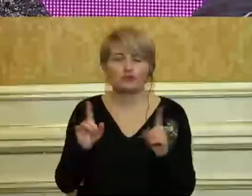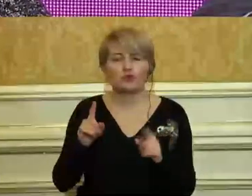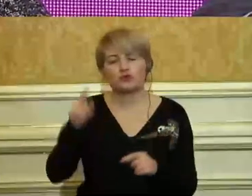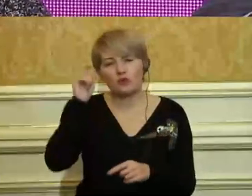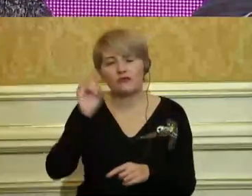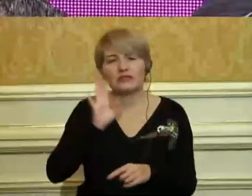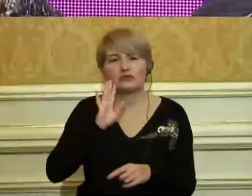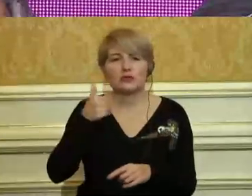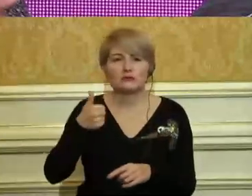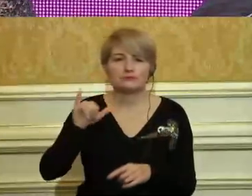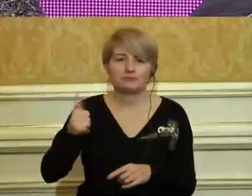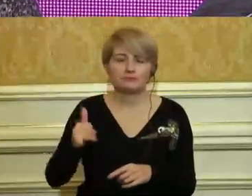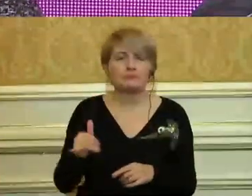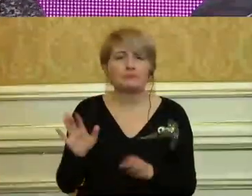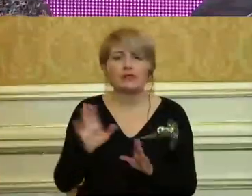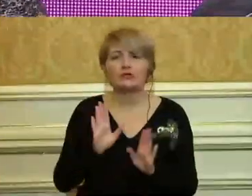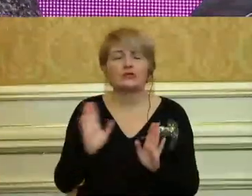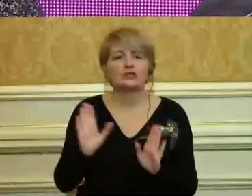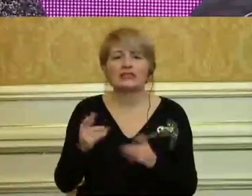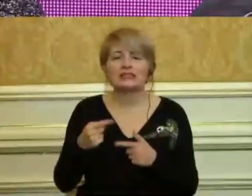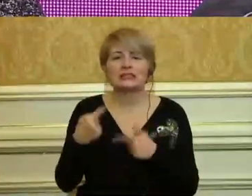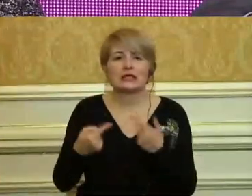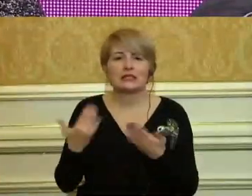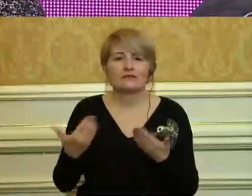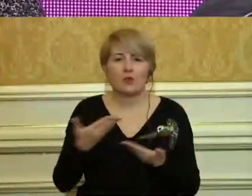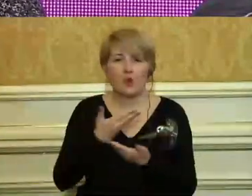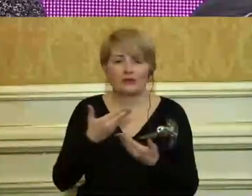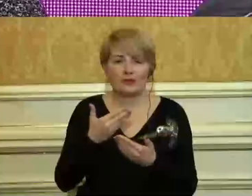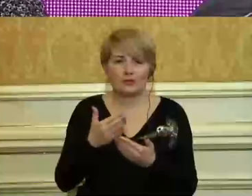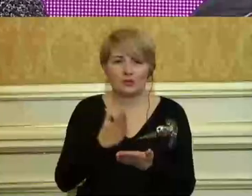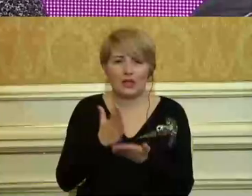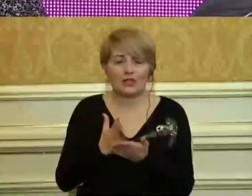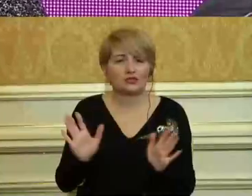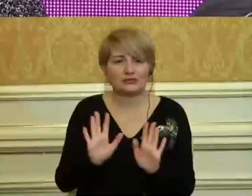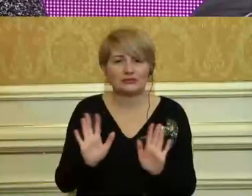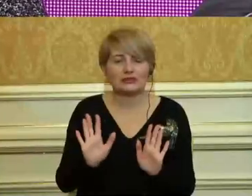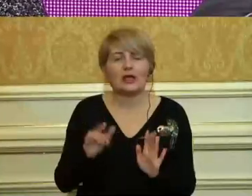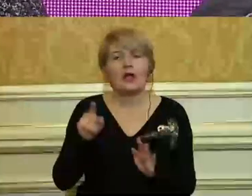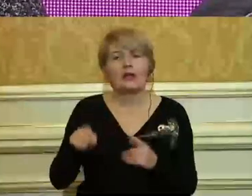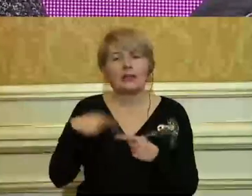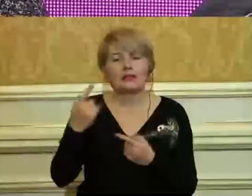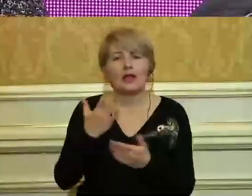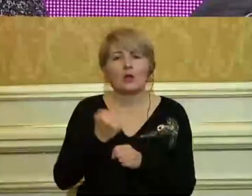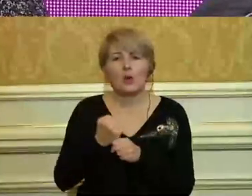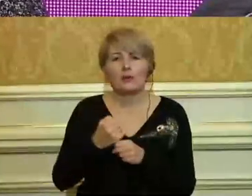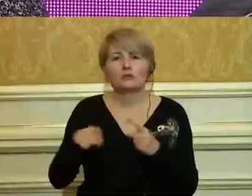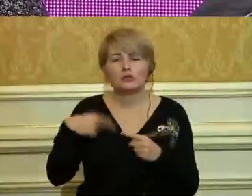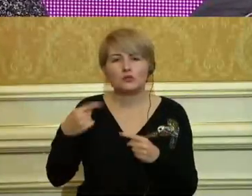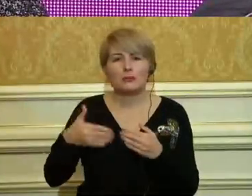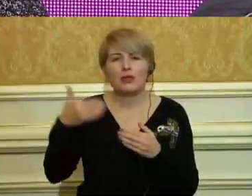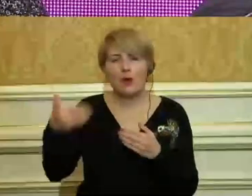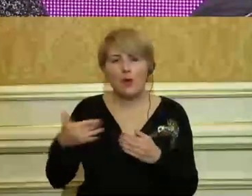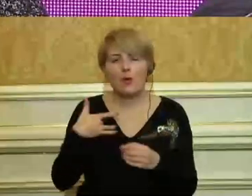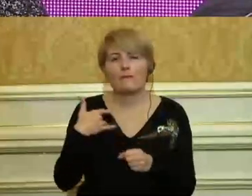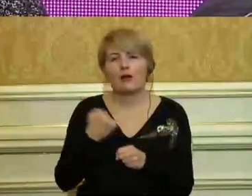or women. We had recently new step forward. We had open primaries for candidate to select